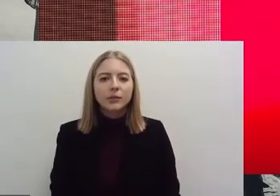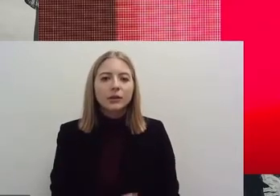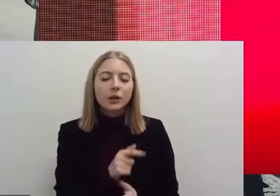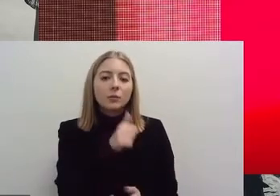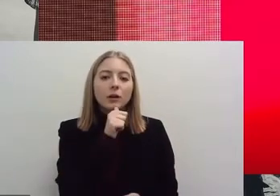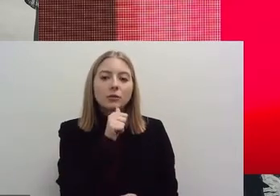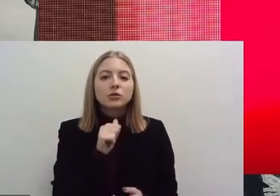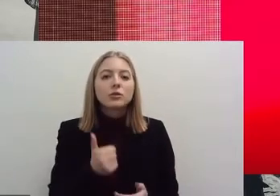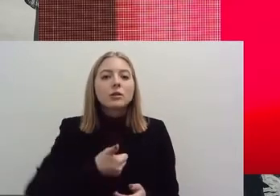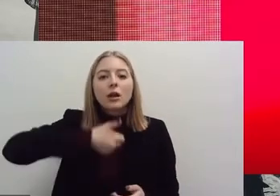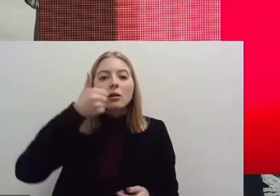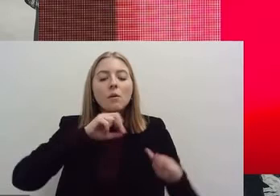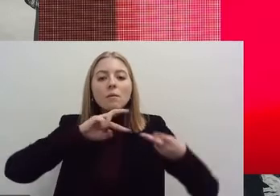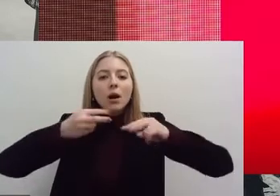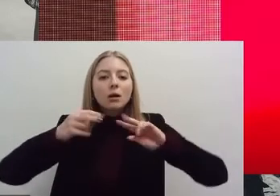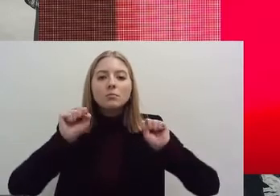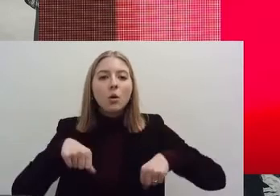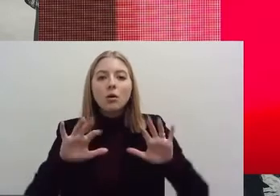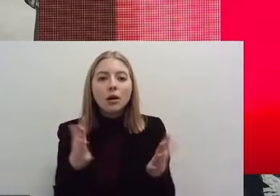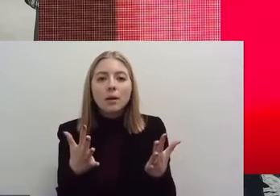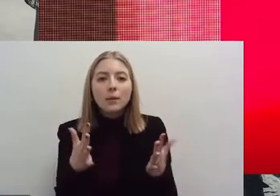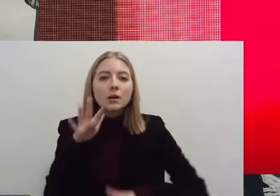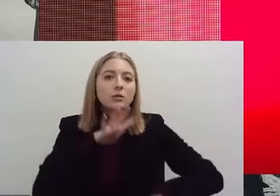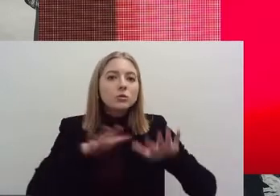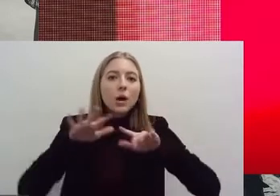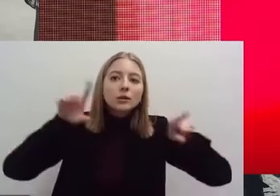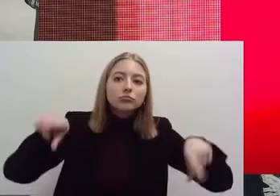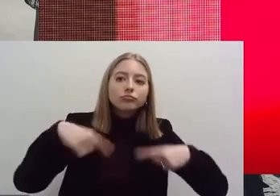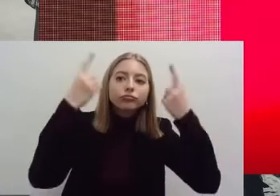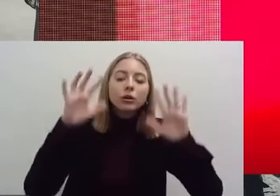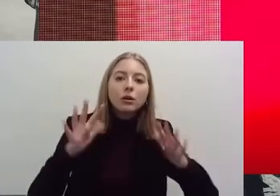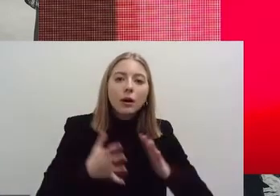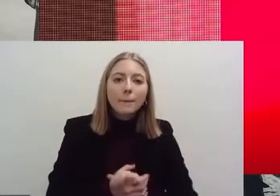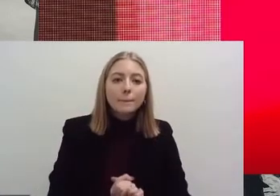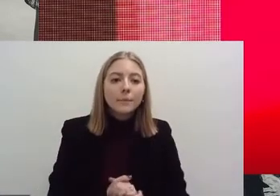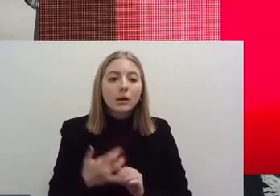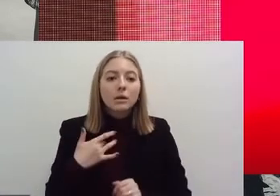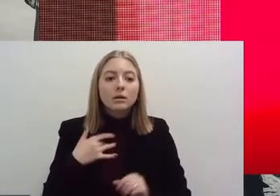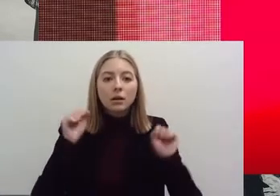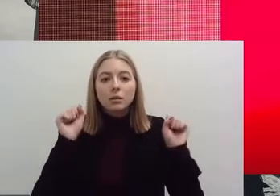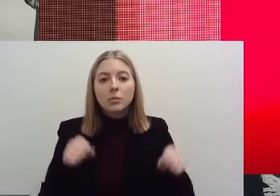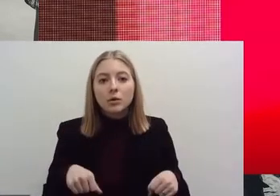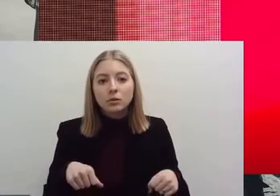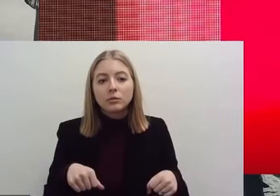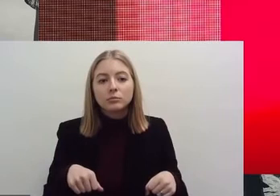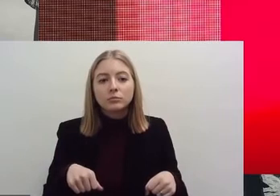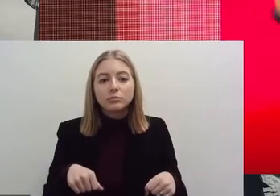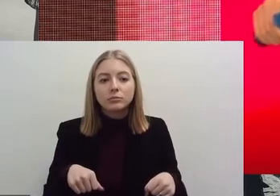you could also perhaps reflect on what Aveli said, as you are both in the school systems for now, even though in different